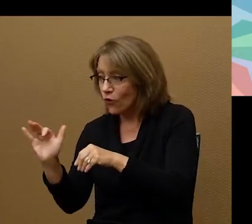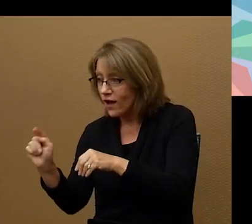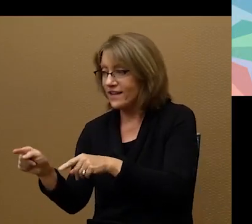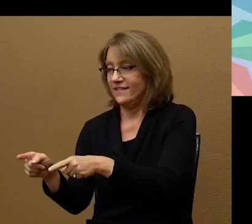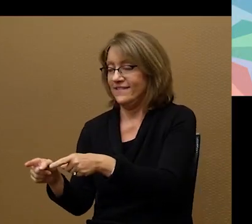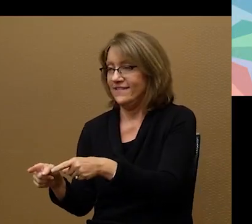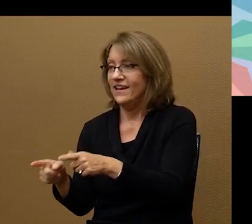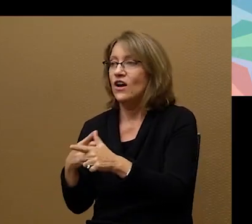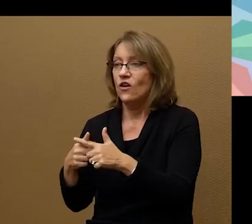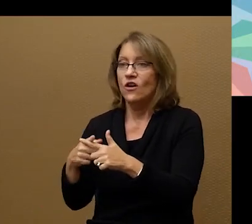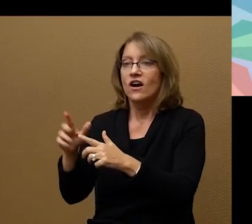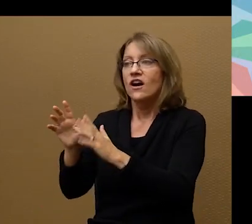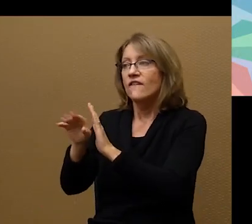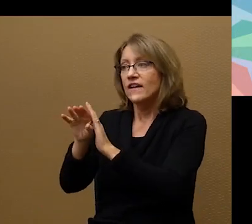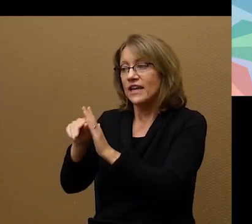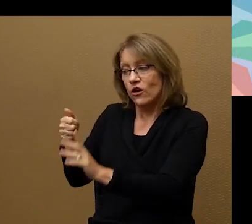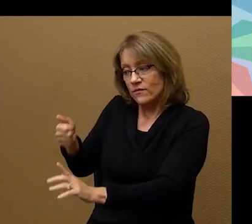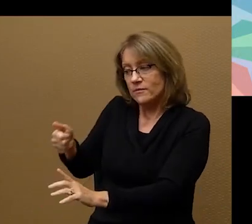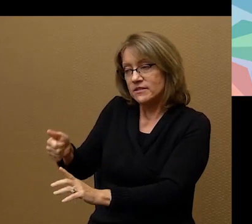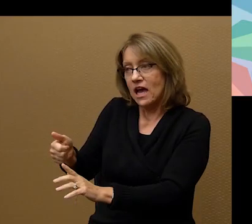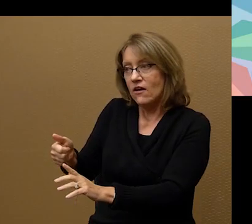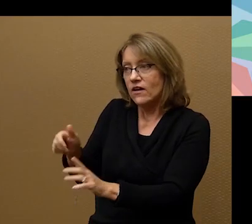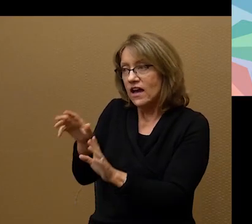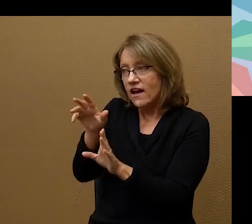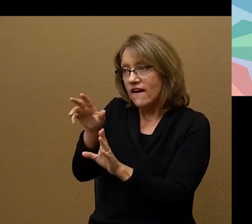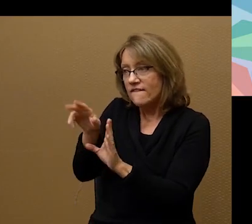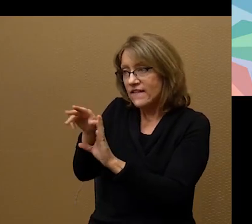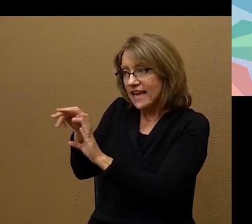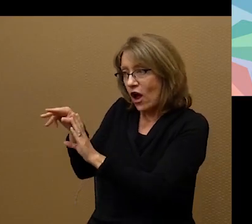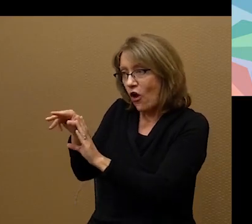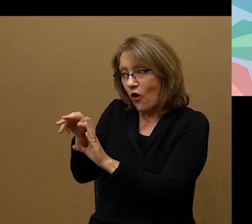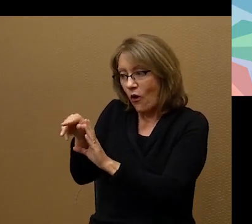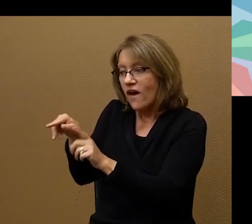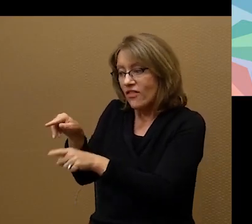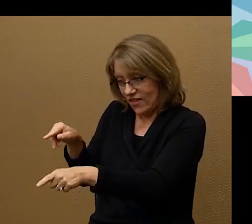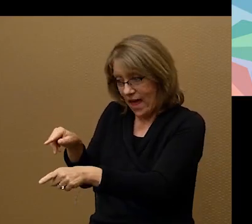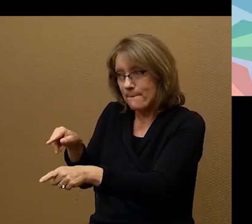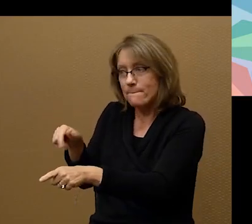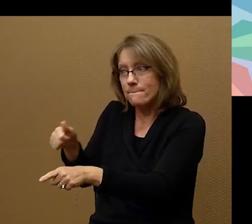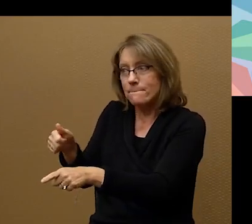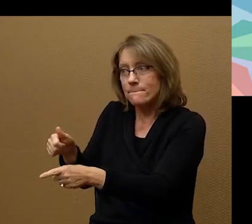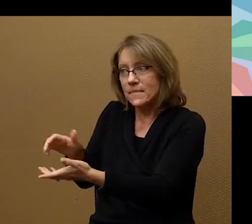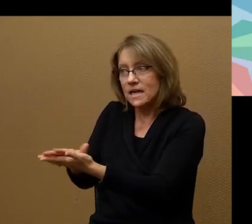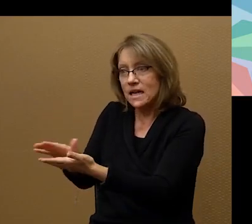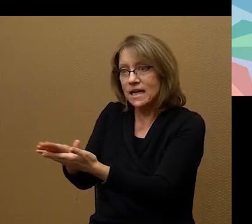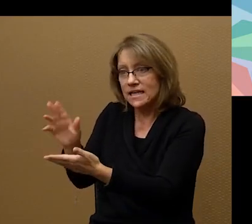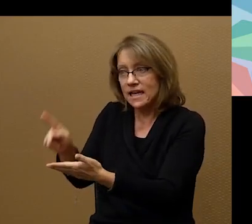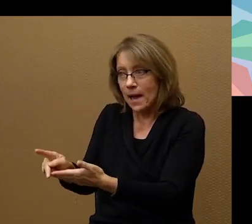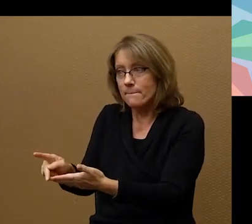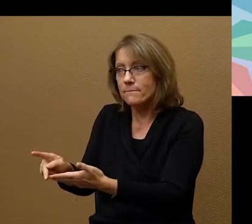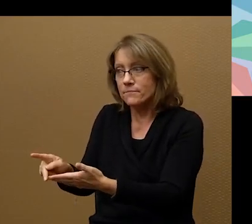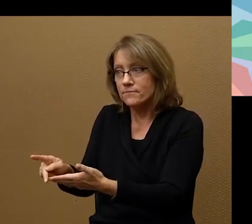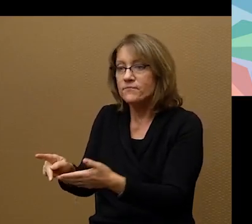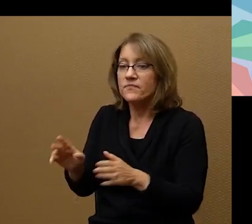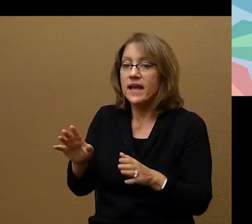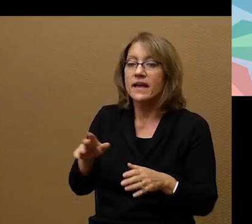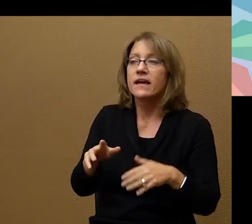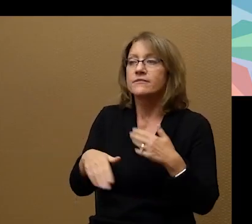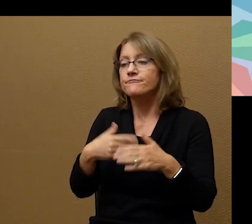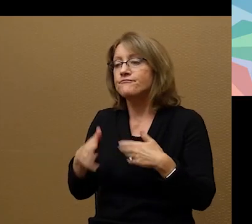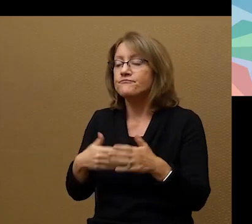where they are cleaning up the toys. And then, you know, there's 2 minutes left before we clean up. They watch the video